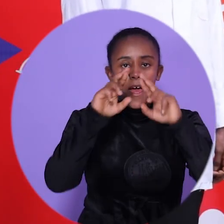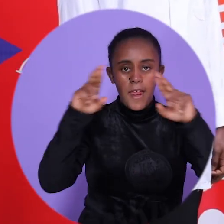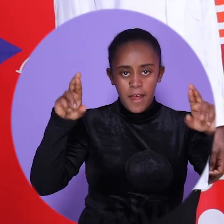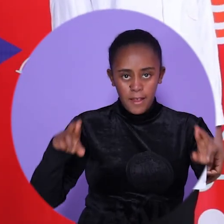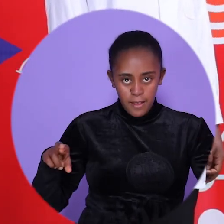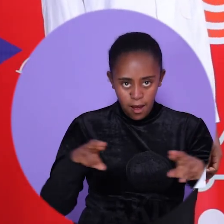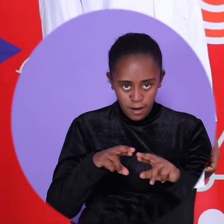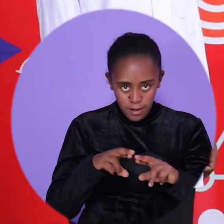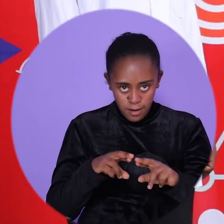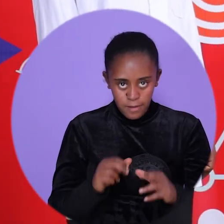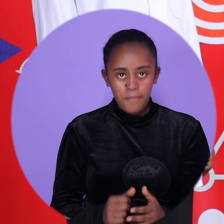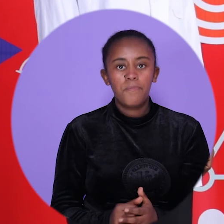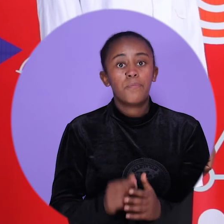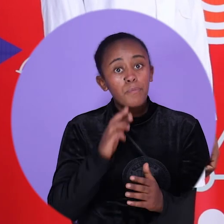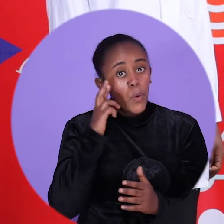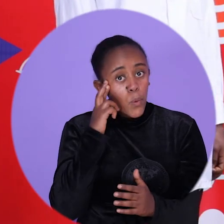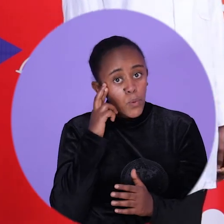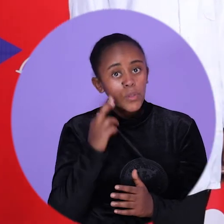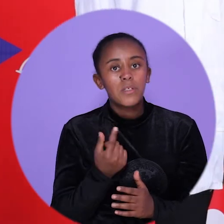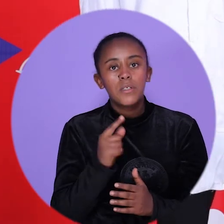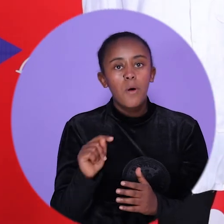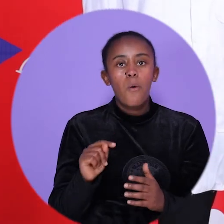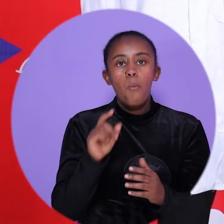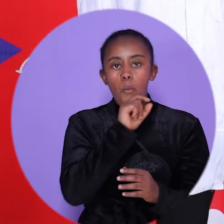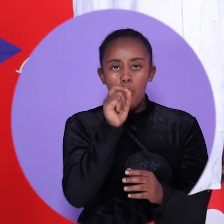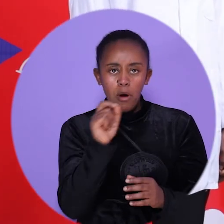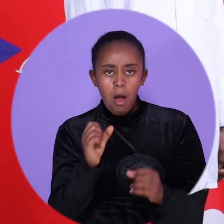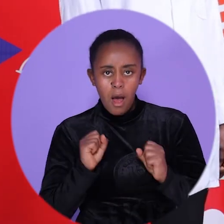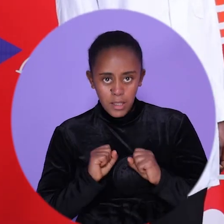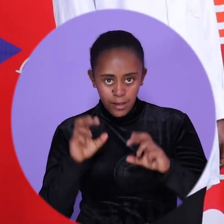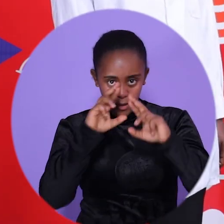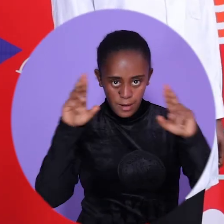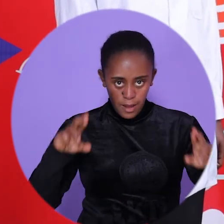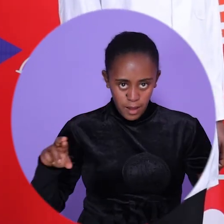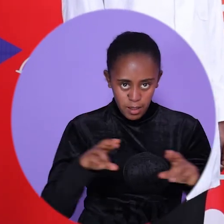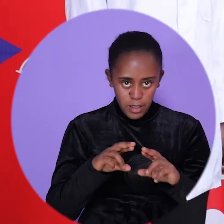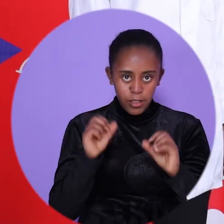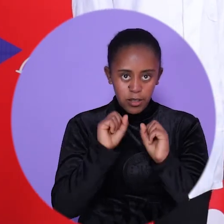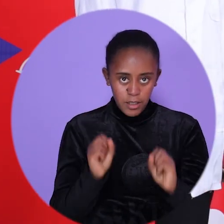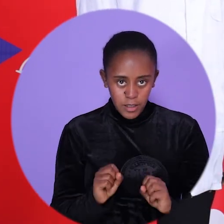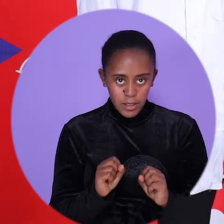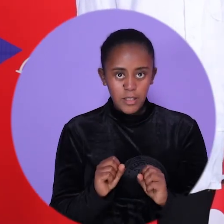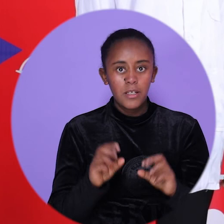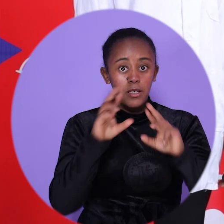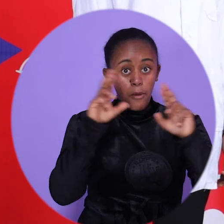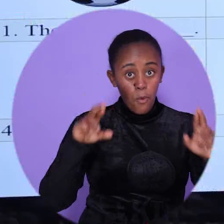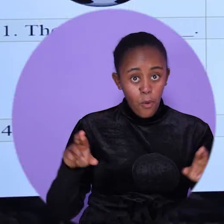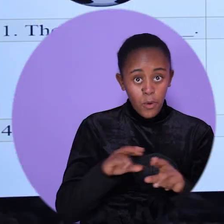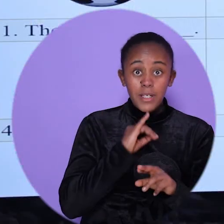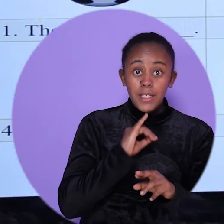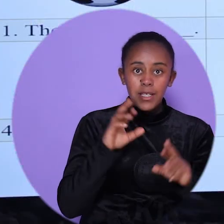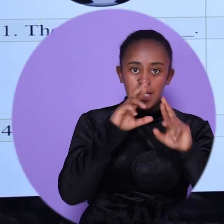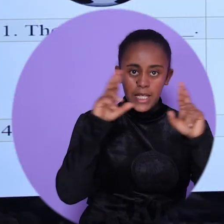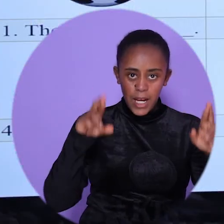rectangle. Rectangle. Because the board has a rectangle shape. So you can say the board is rectangle.